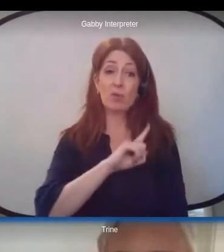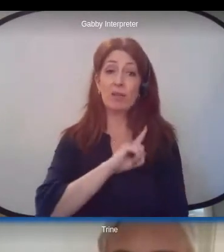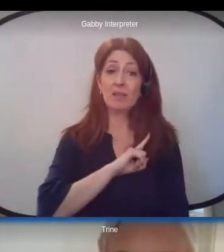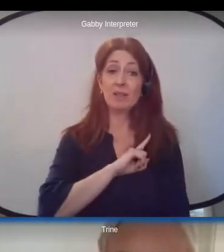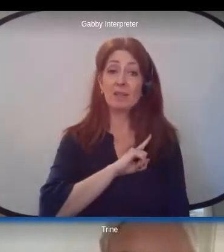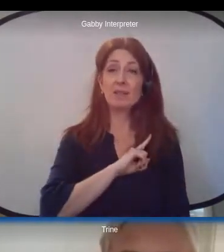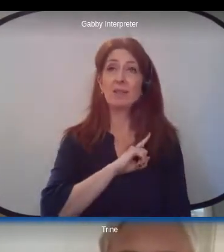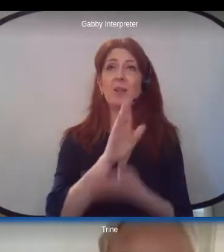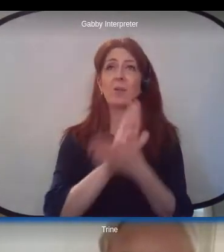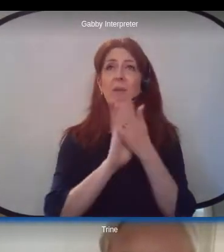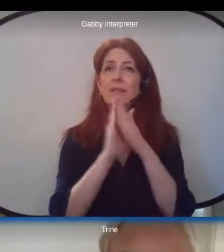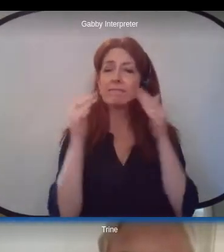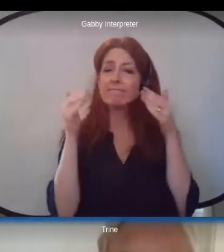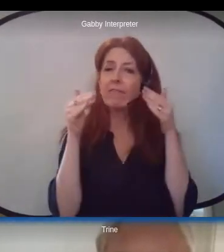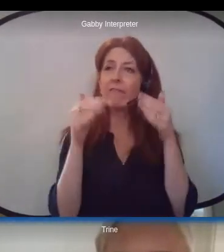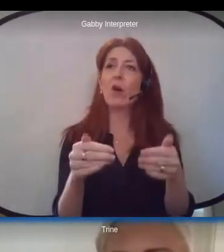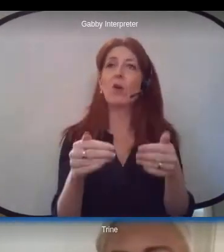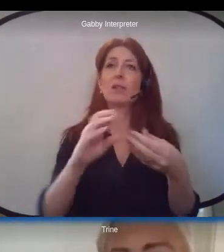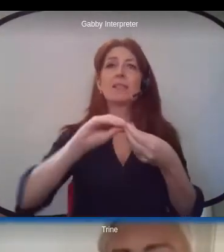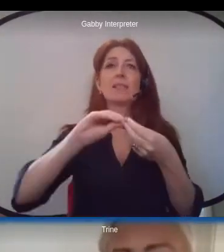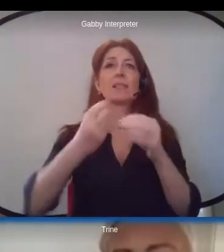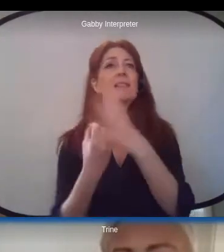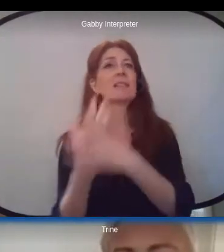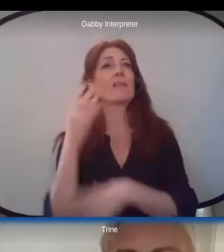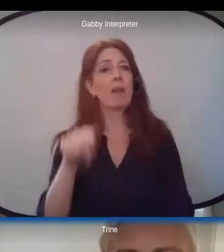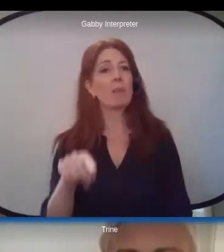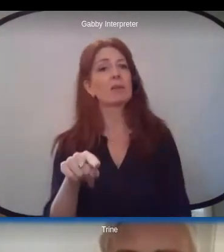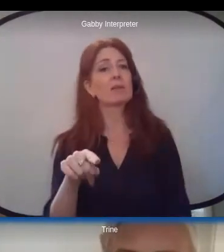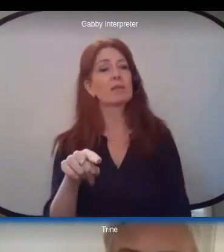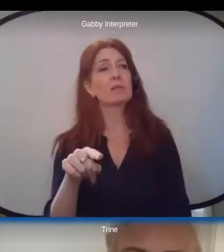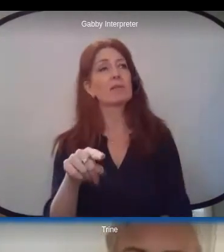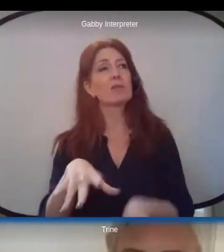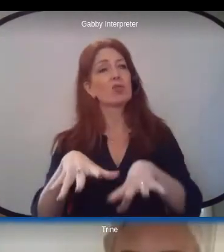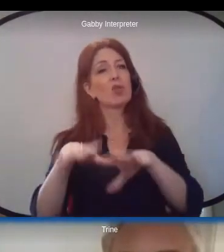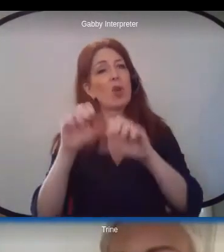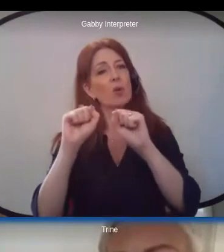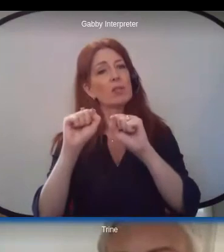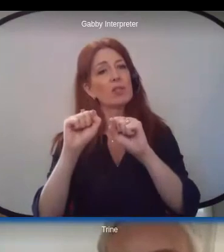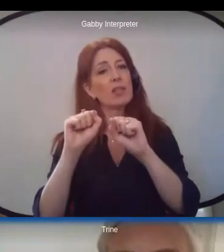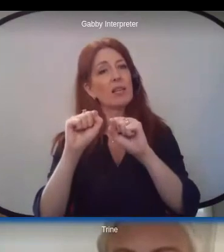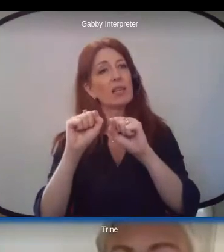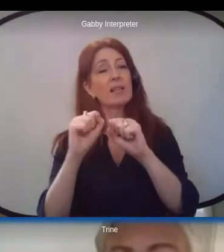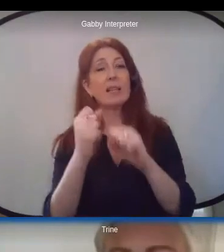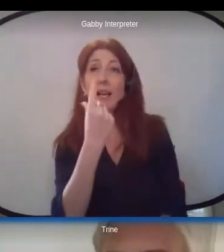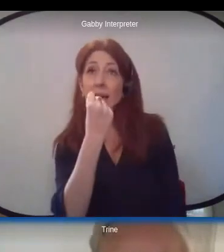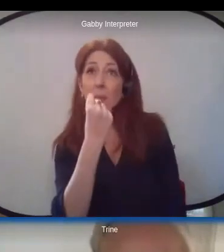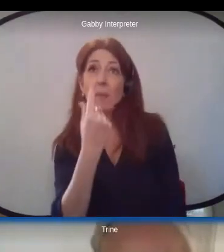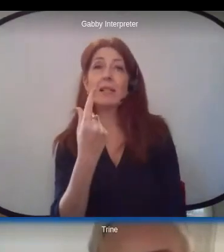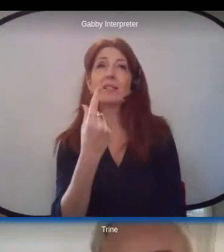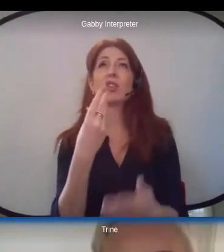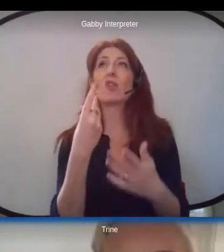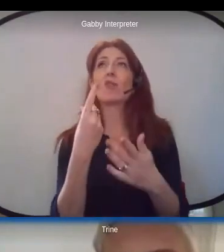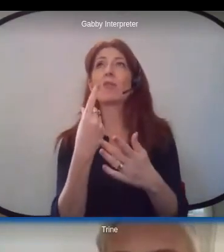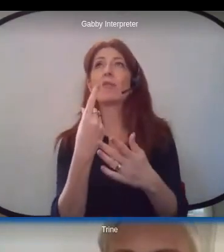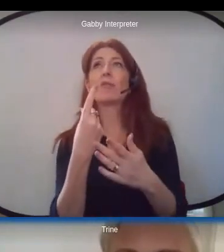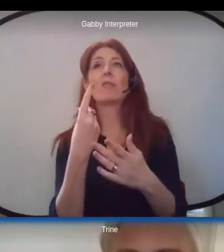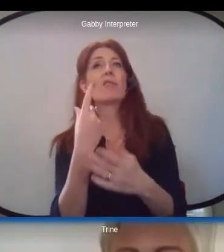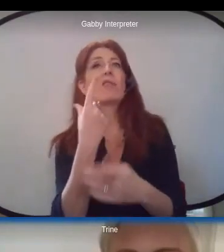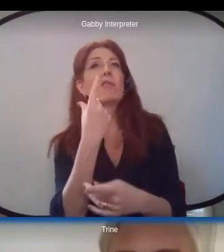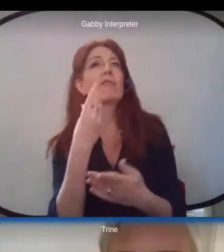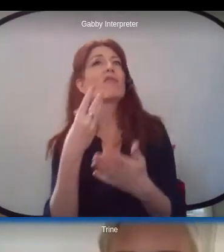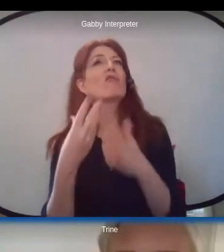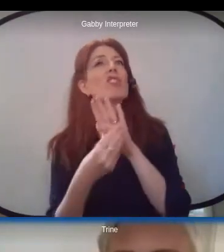our efforts from a development point of view into launching, you know, capabilities such as fundraising capabilities is